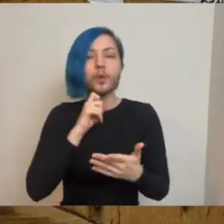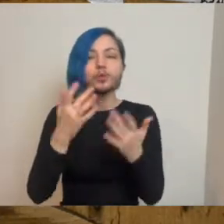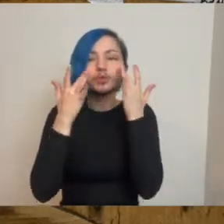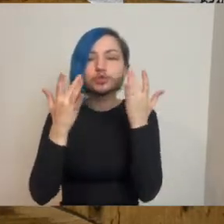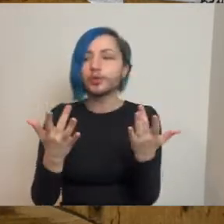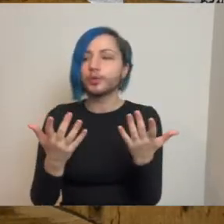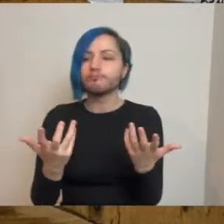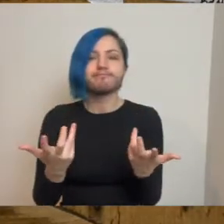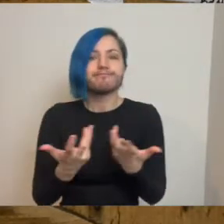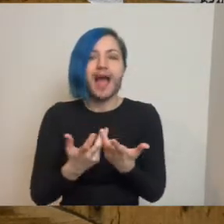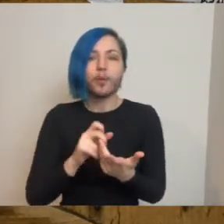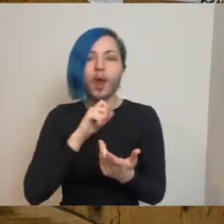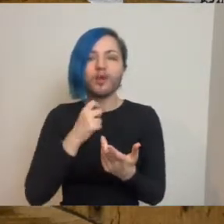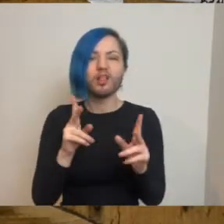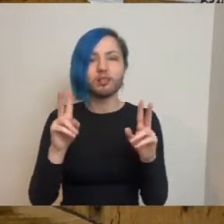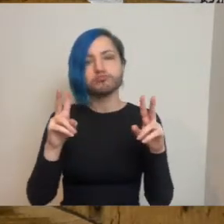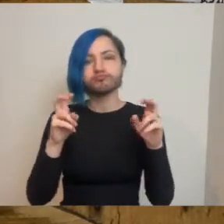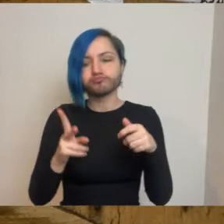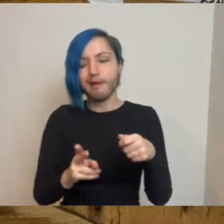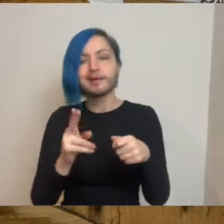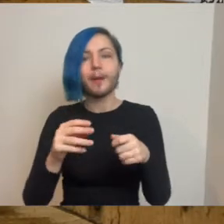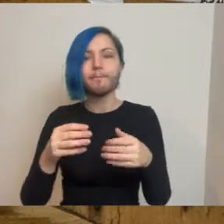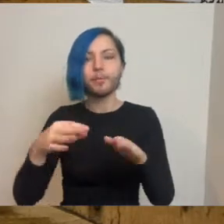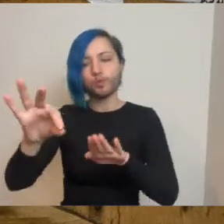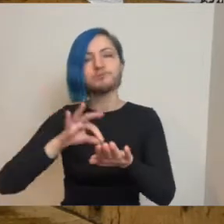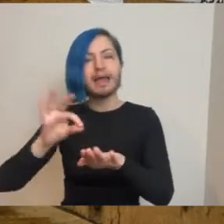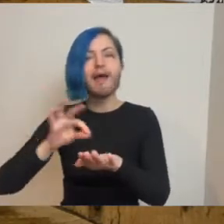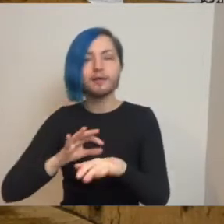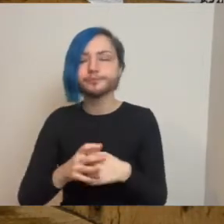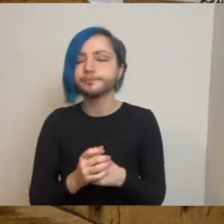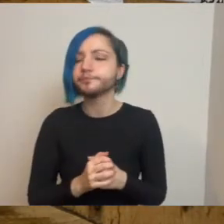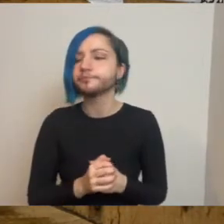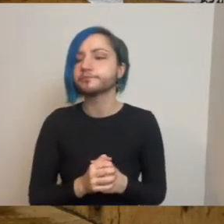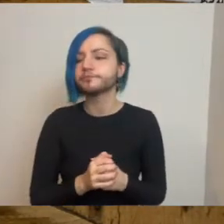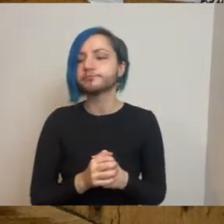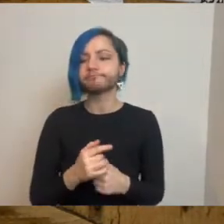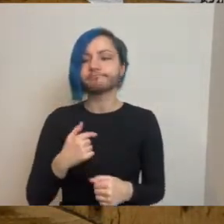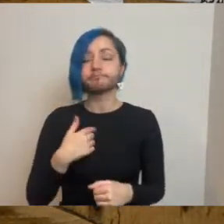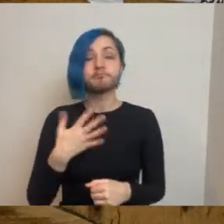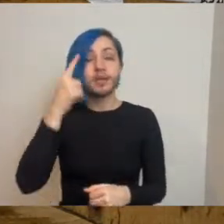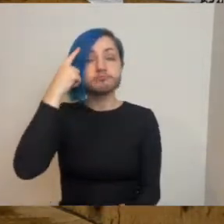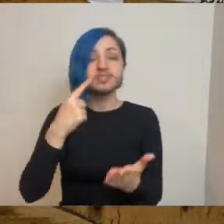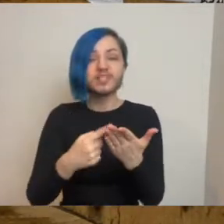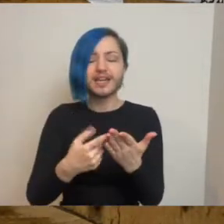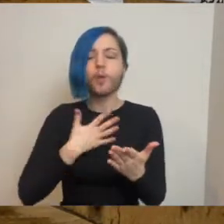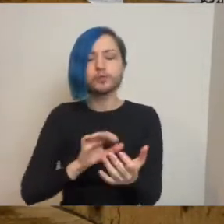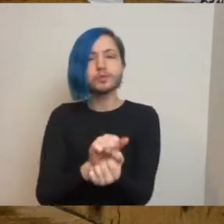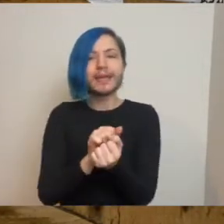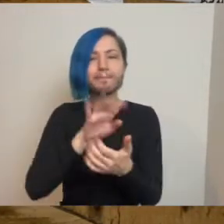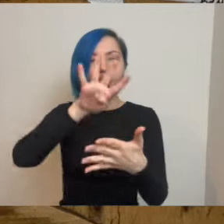going to cut it up. So I've decided I want to keep it quite grid-like